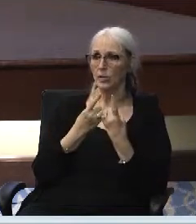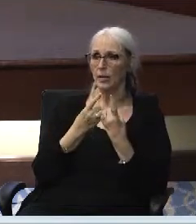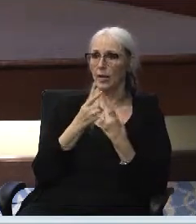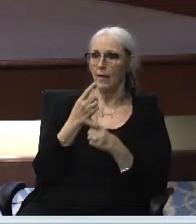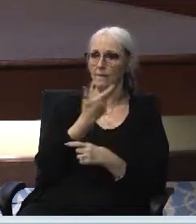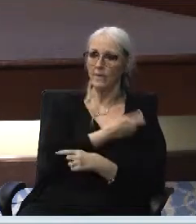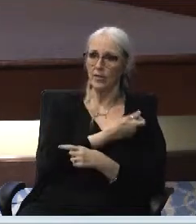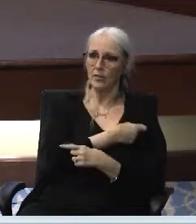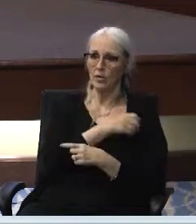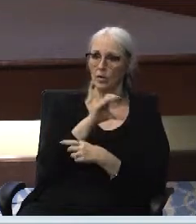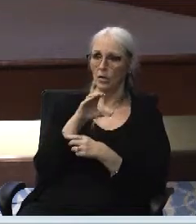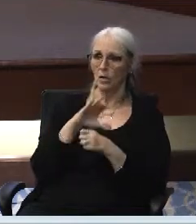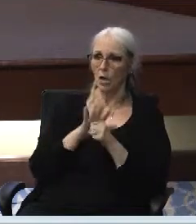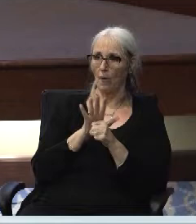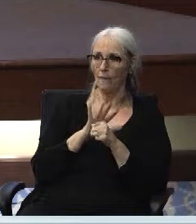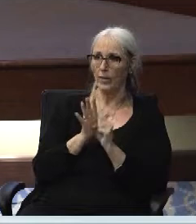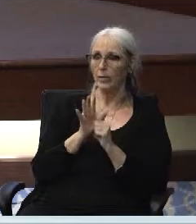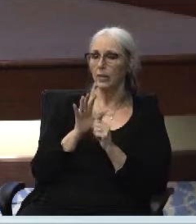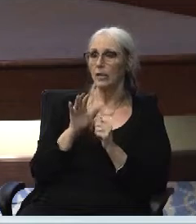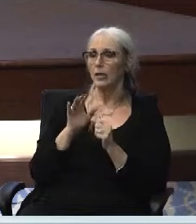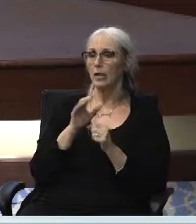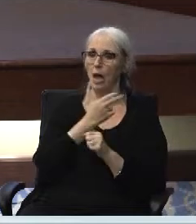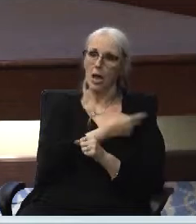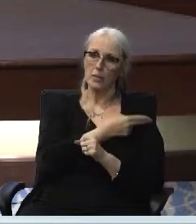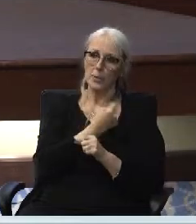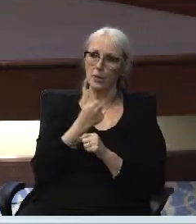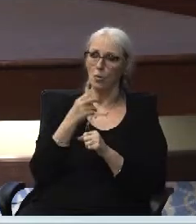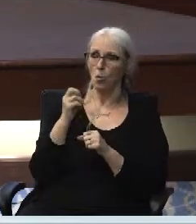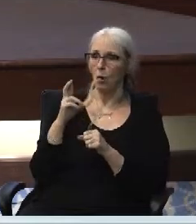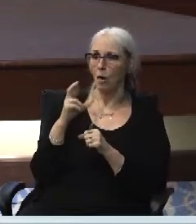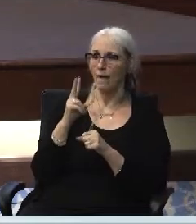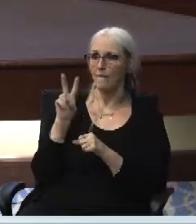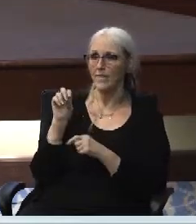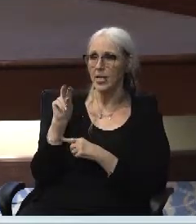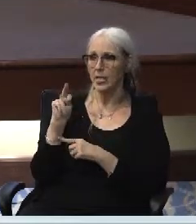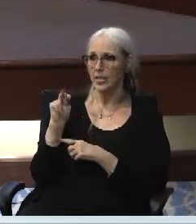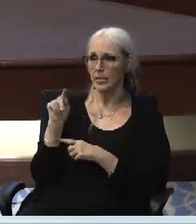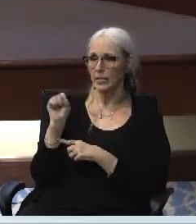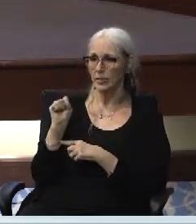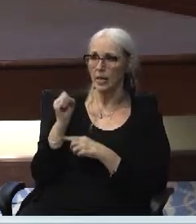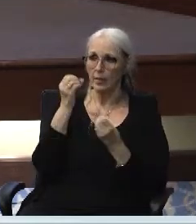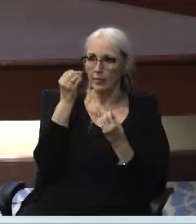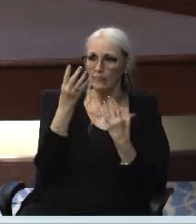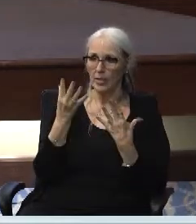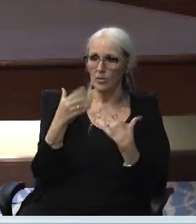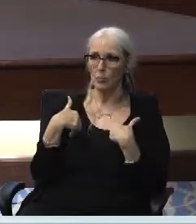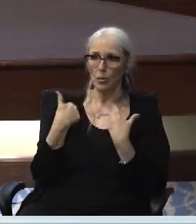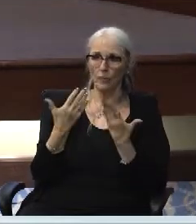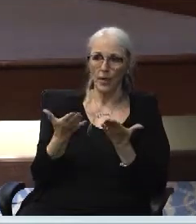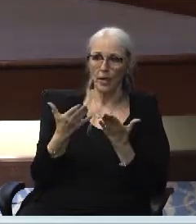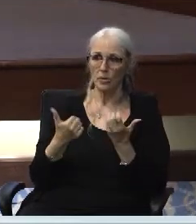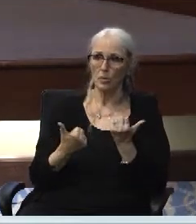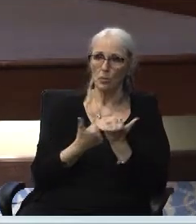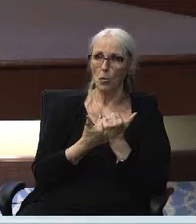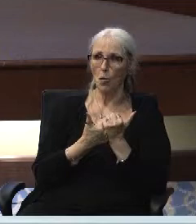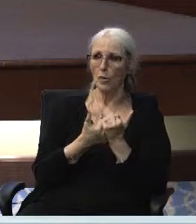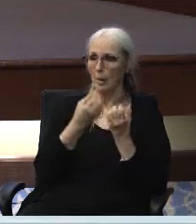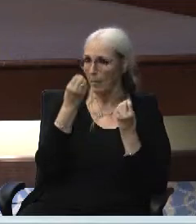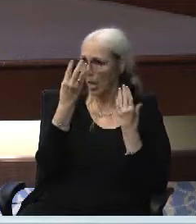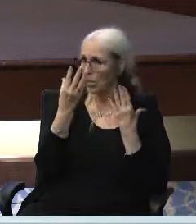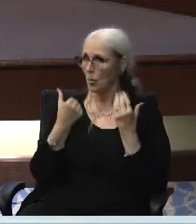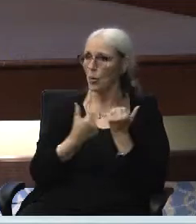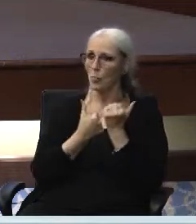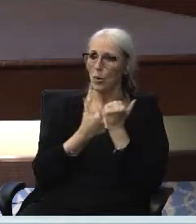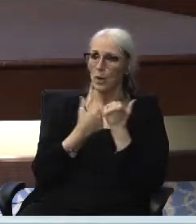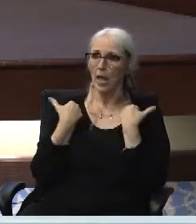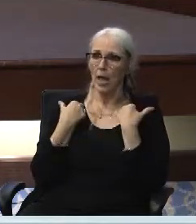status of COVID-19 patients hospitalized or on vents. The information provided reinforced the message being promoted by the